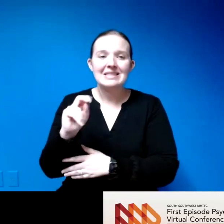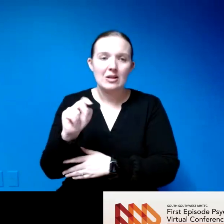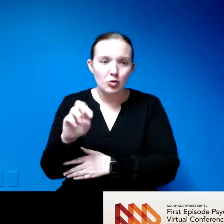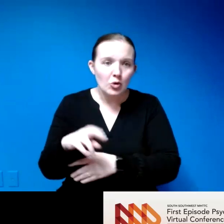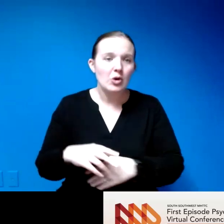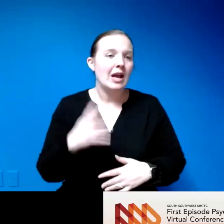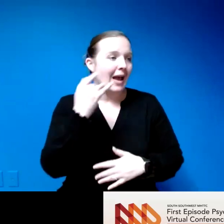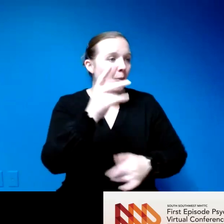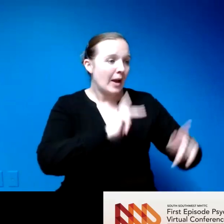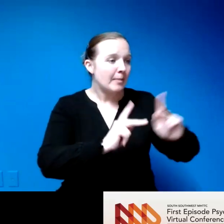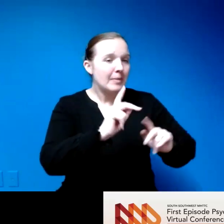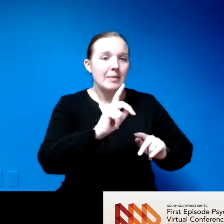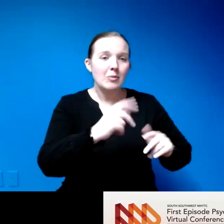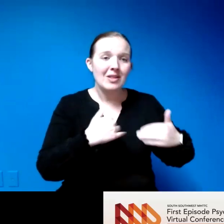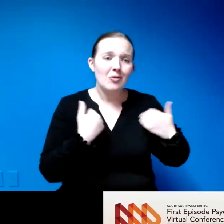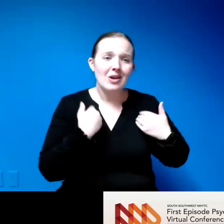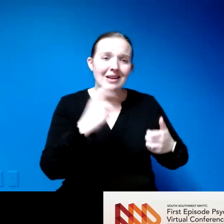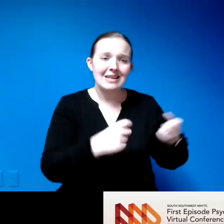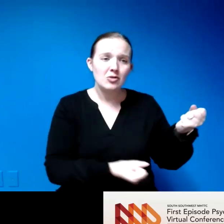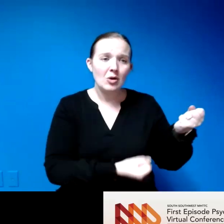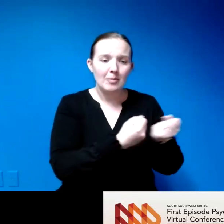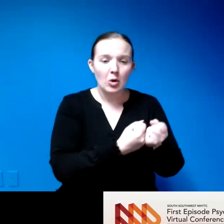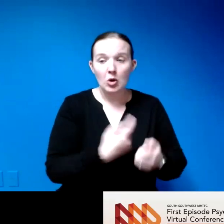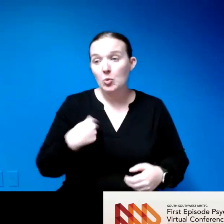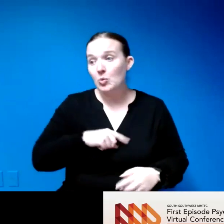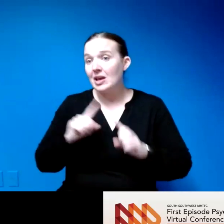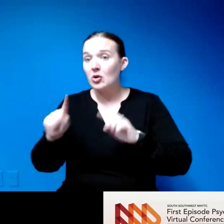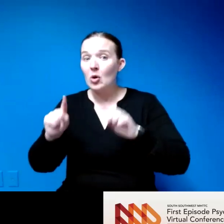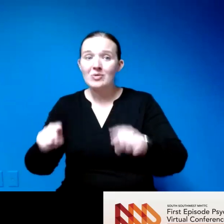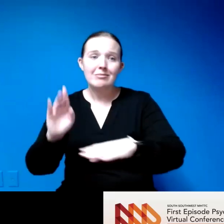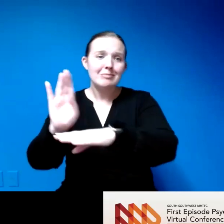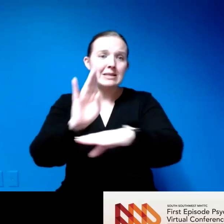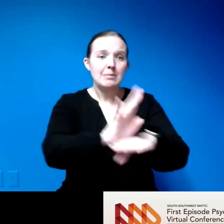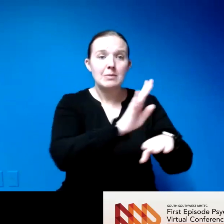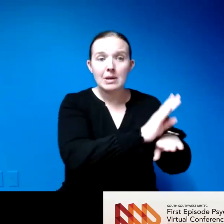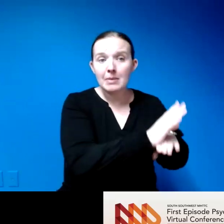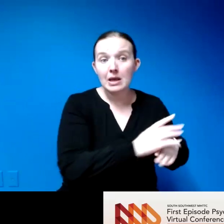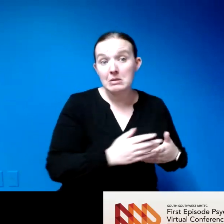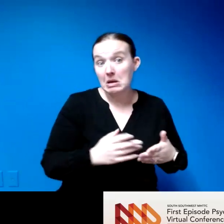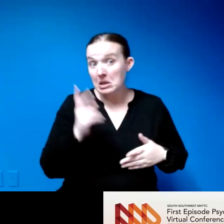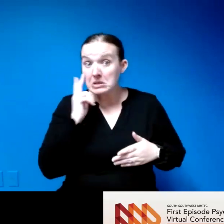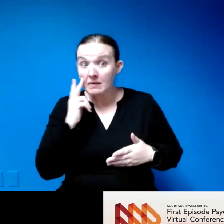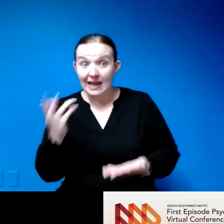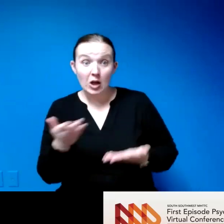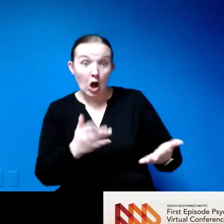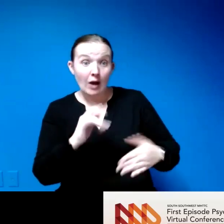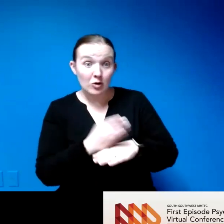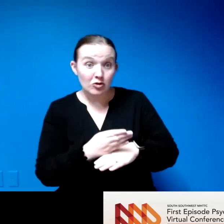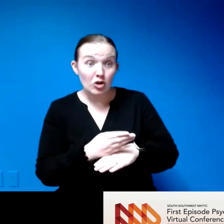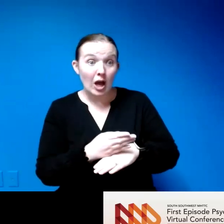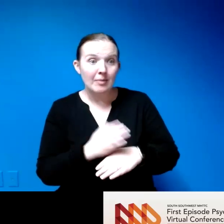our young people need support? Go to employers in the community who can offer a job that is low stress,